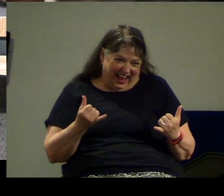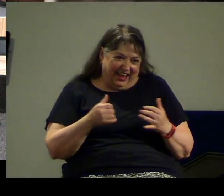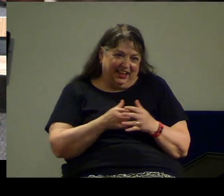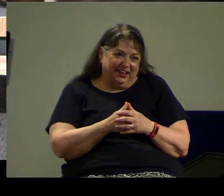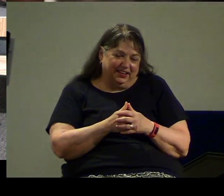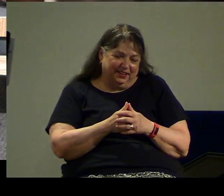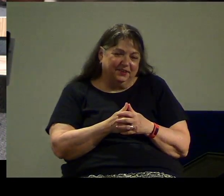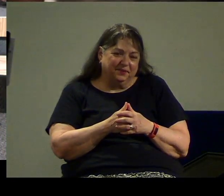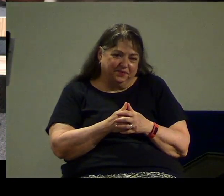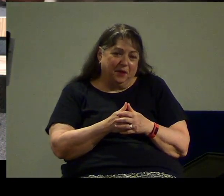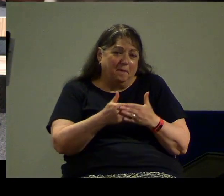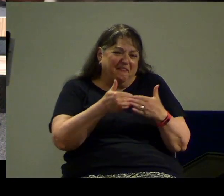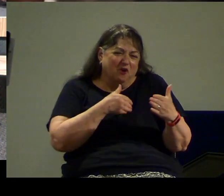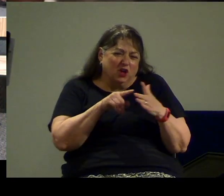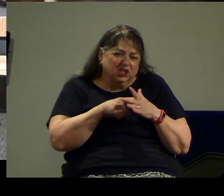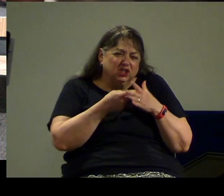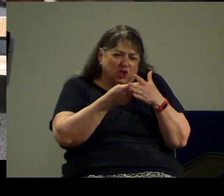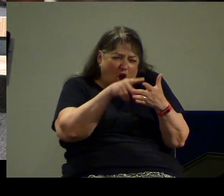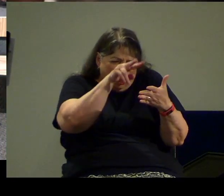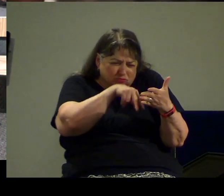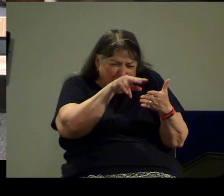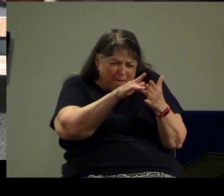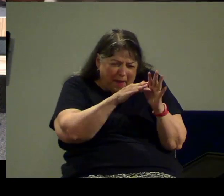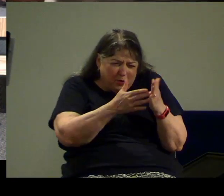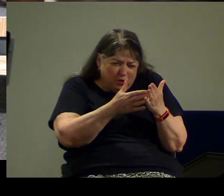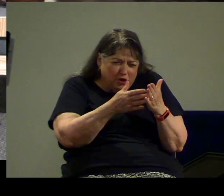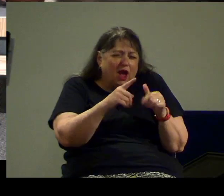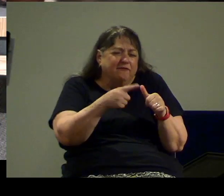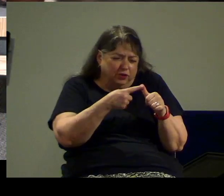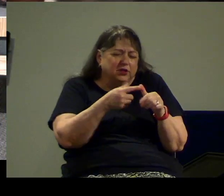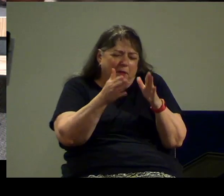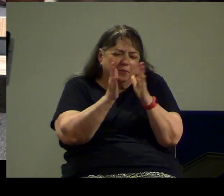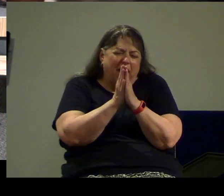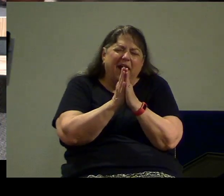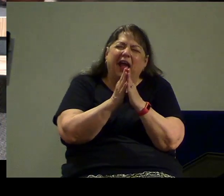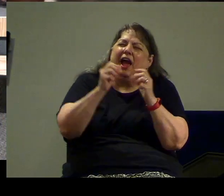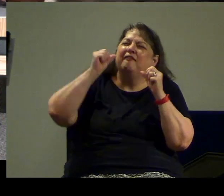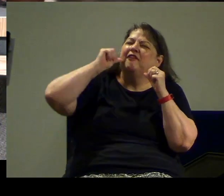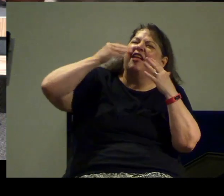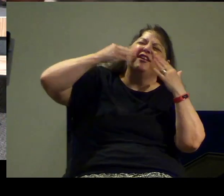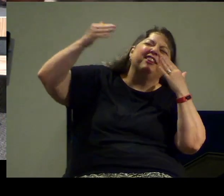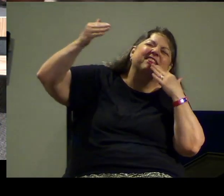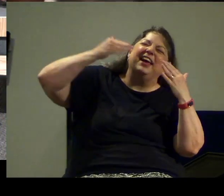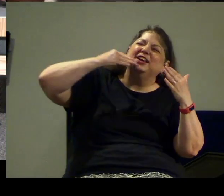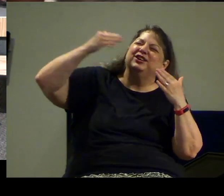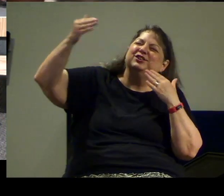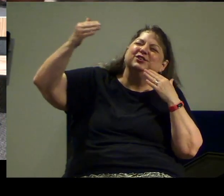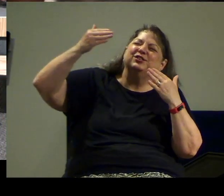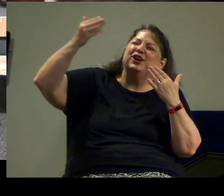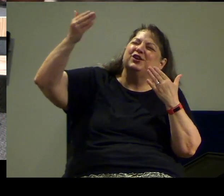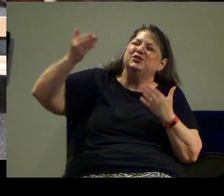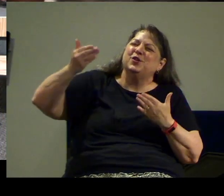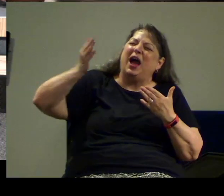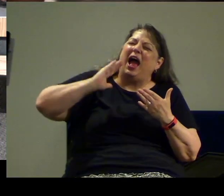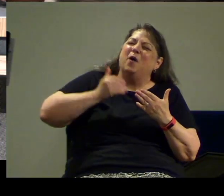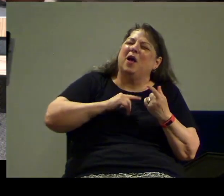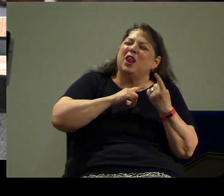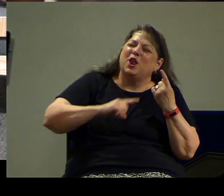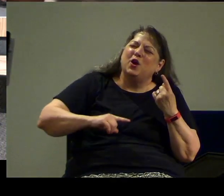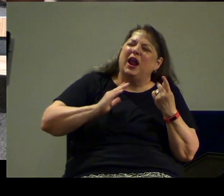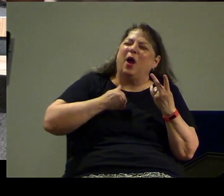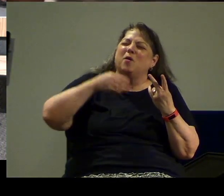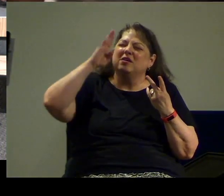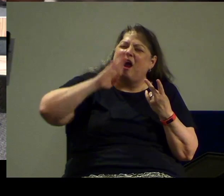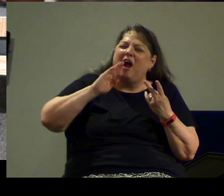just pray. Open in prayer. Father, we just thank you, Lord. You are our Lord and our God and our